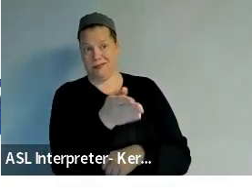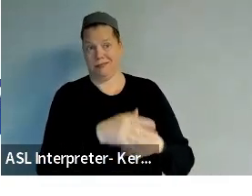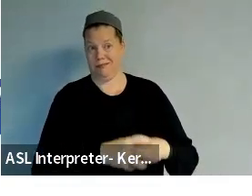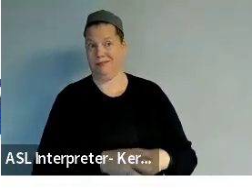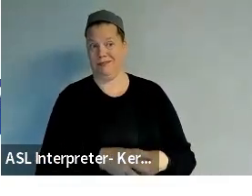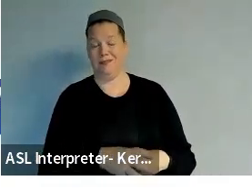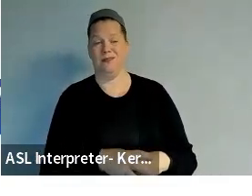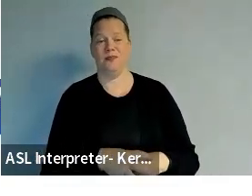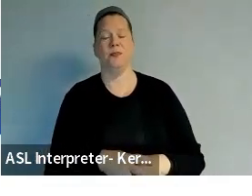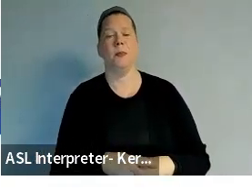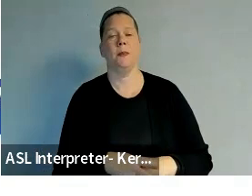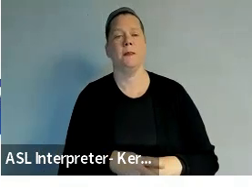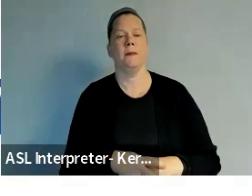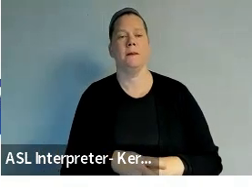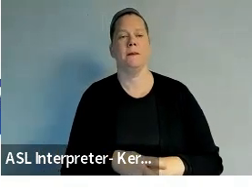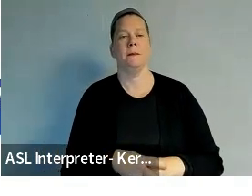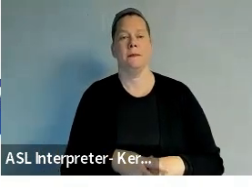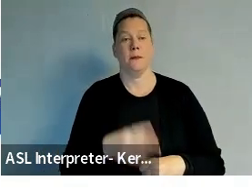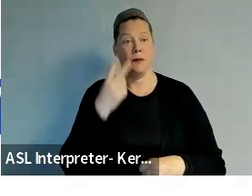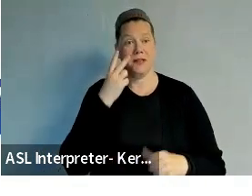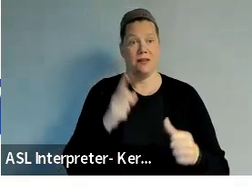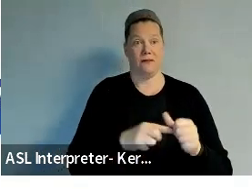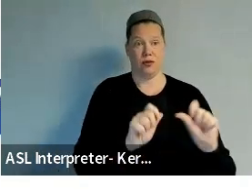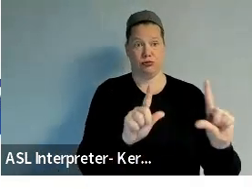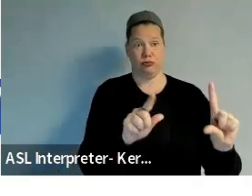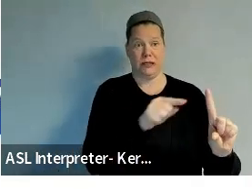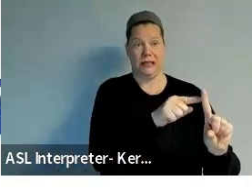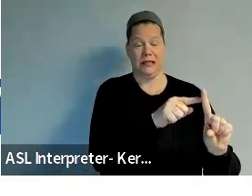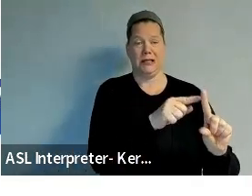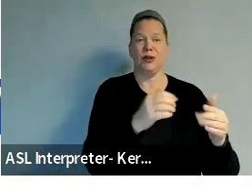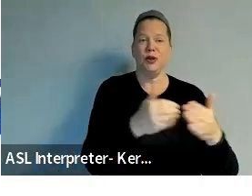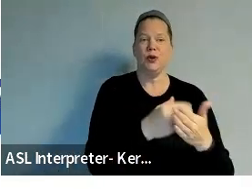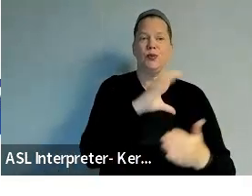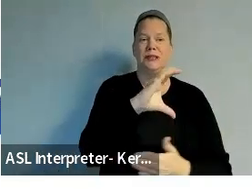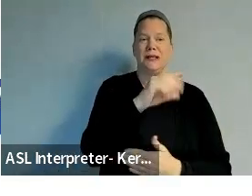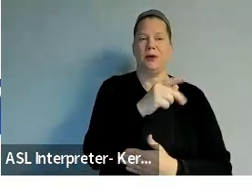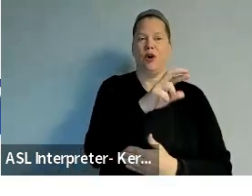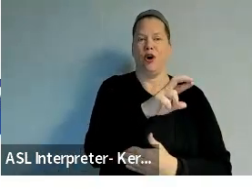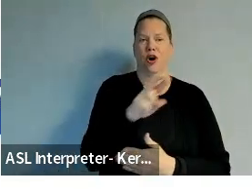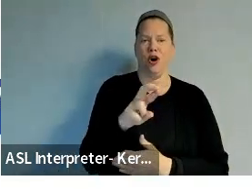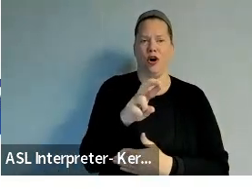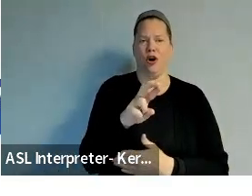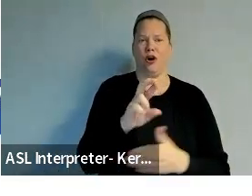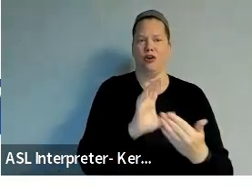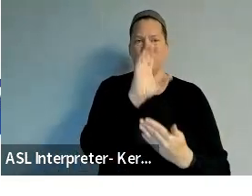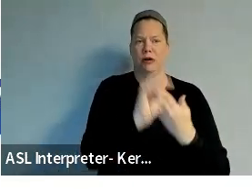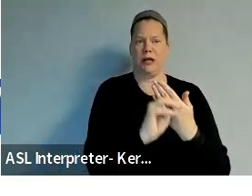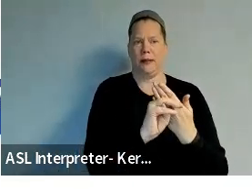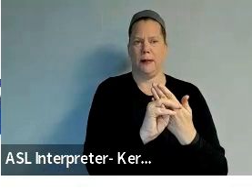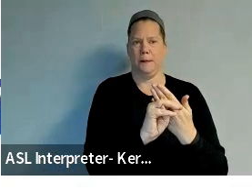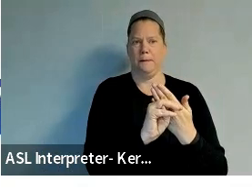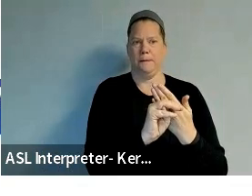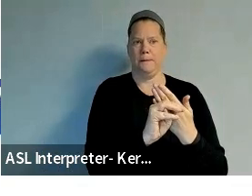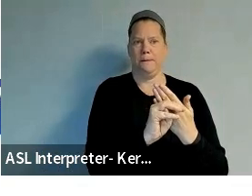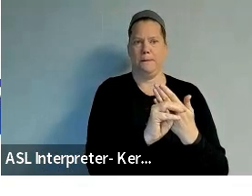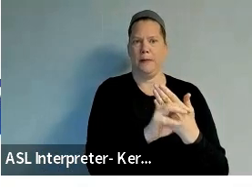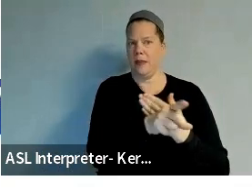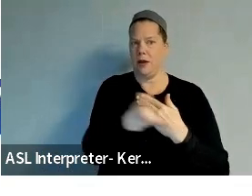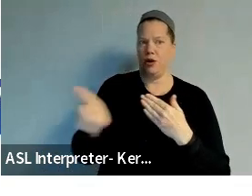The first screen includes the new CPRR curriculum utilized